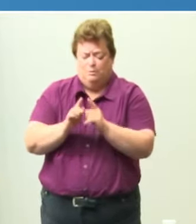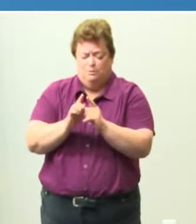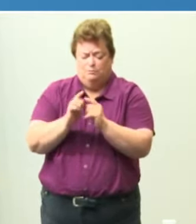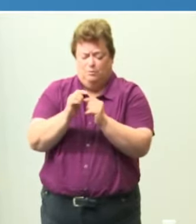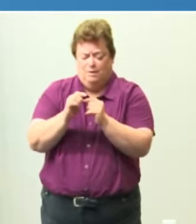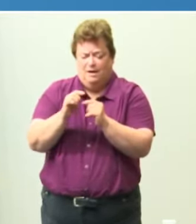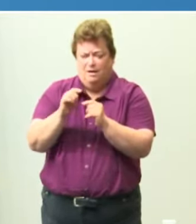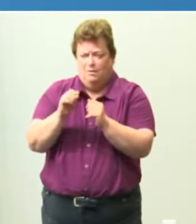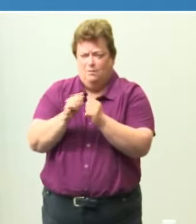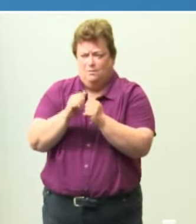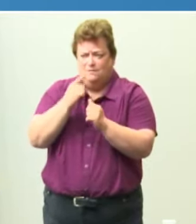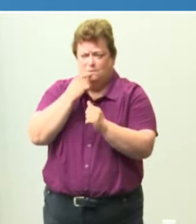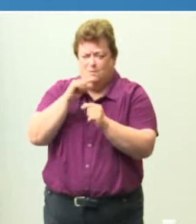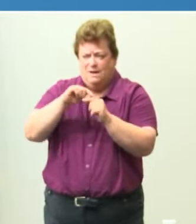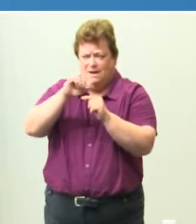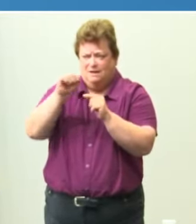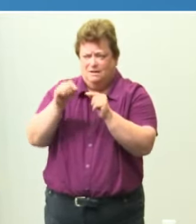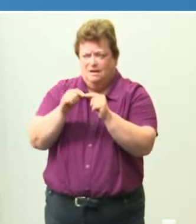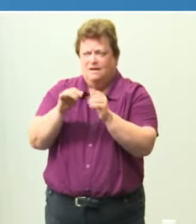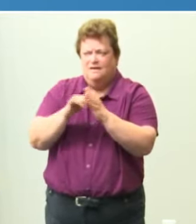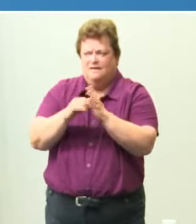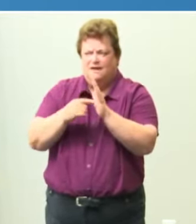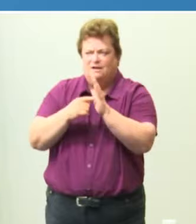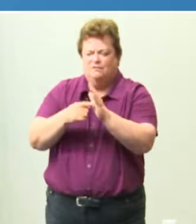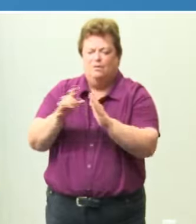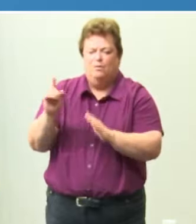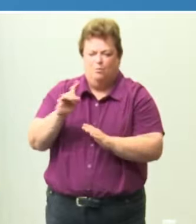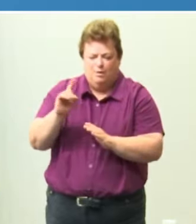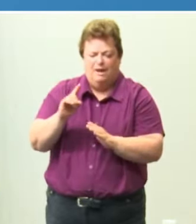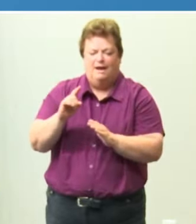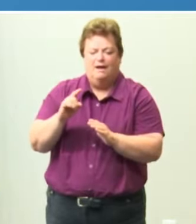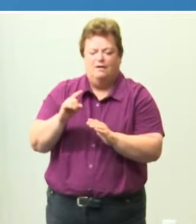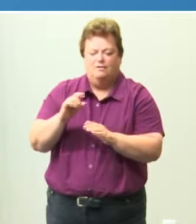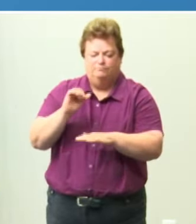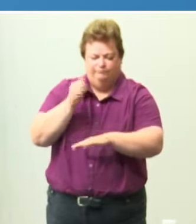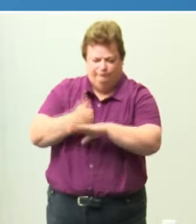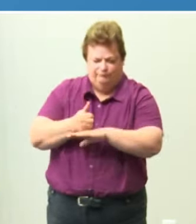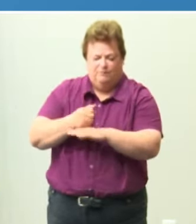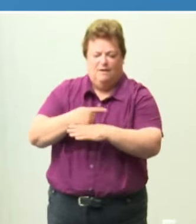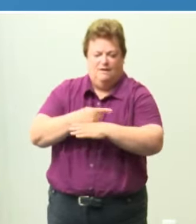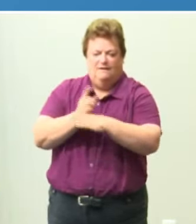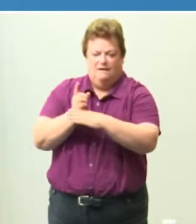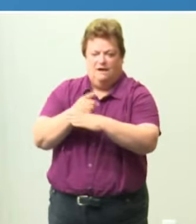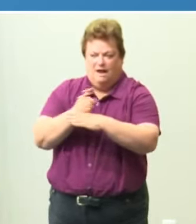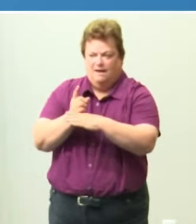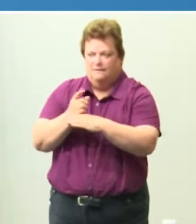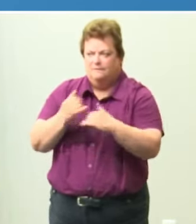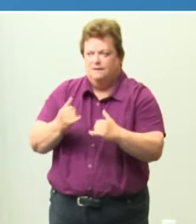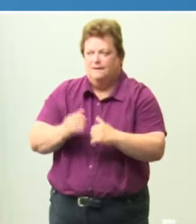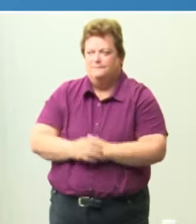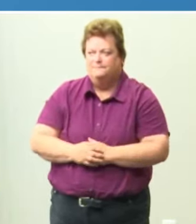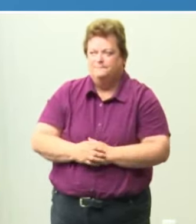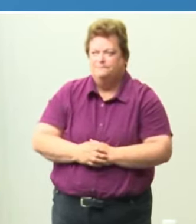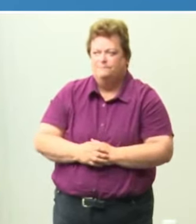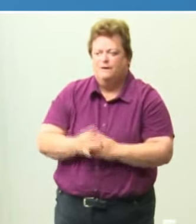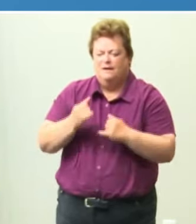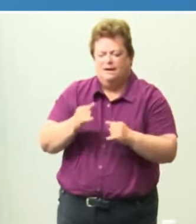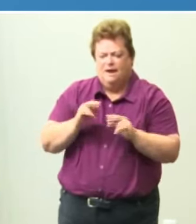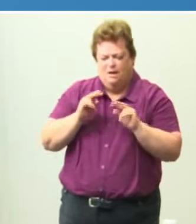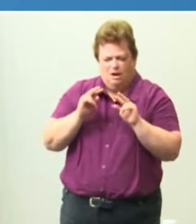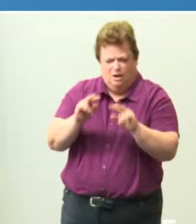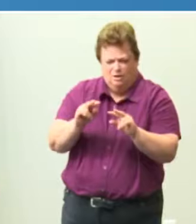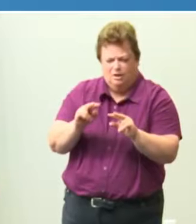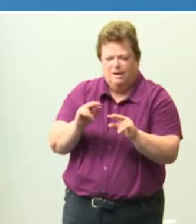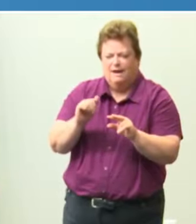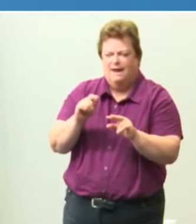outlined in red on the color-coded chart indicates the current position of the dial. Let's take a closer look